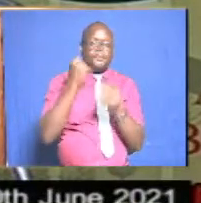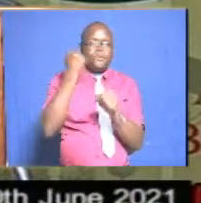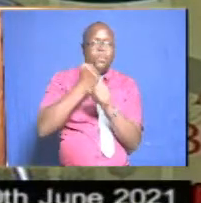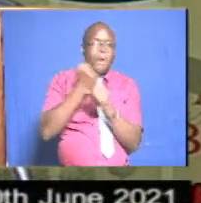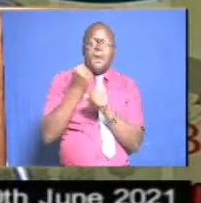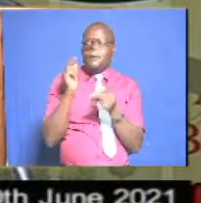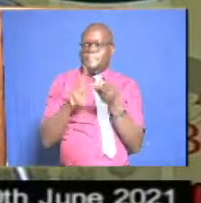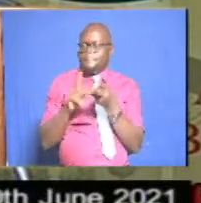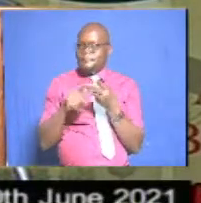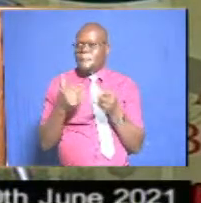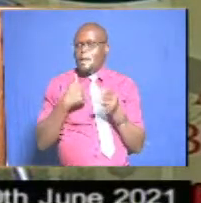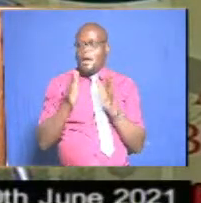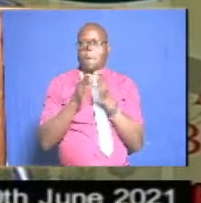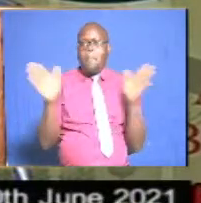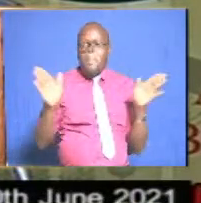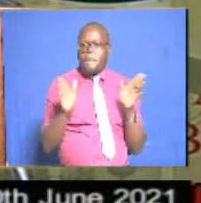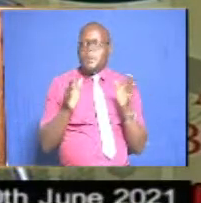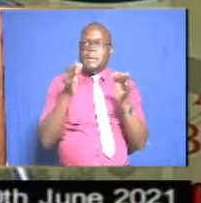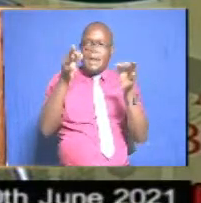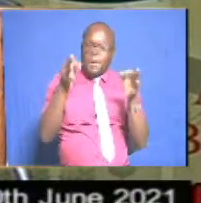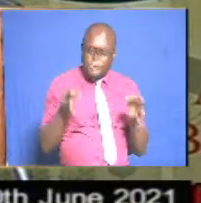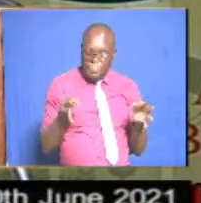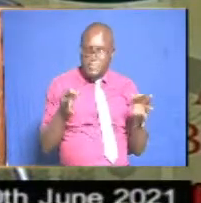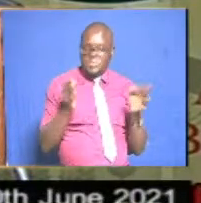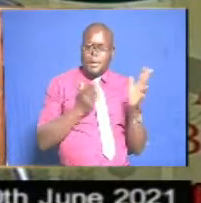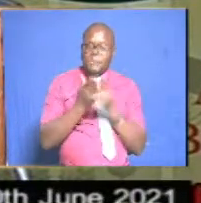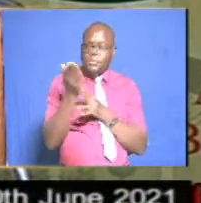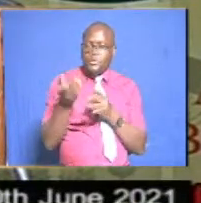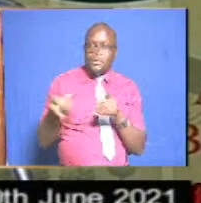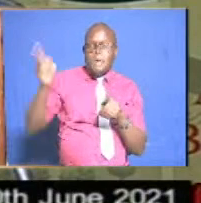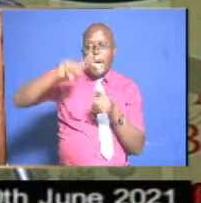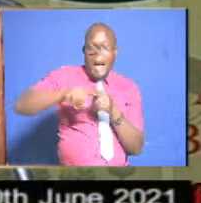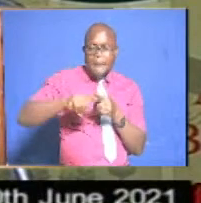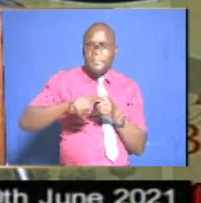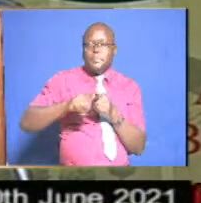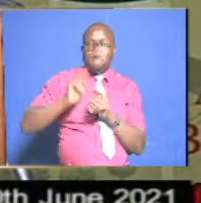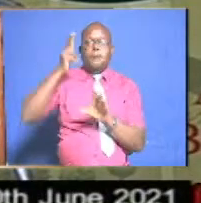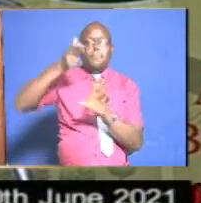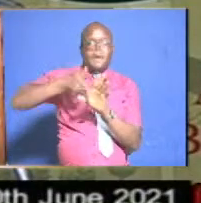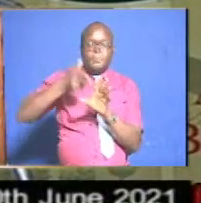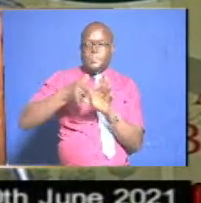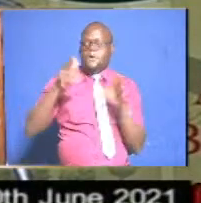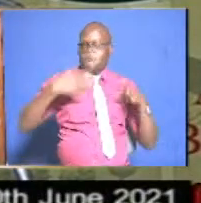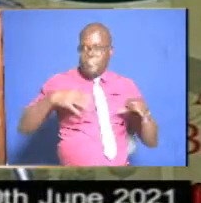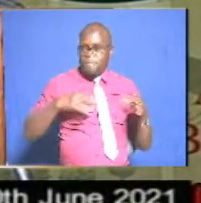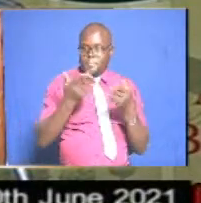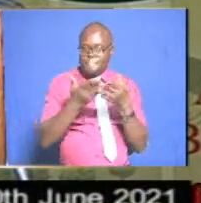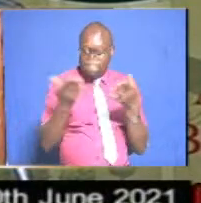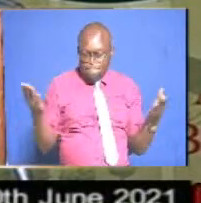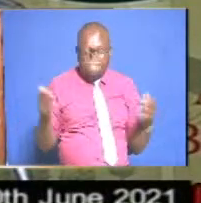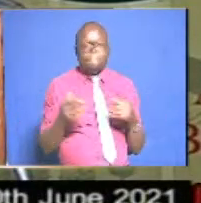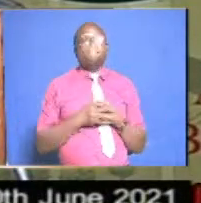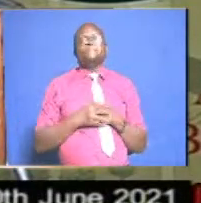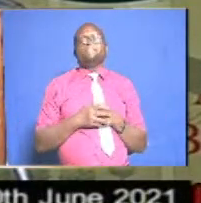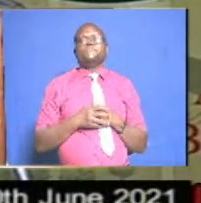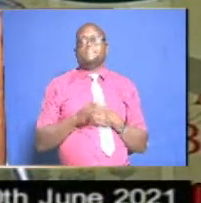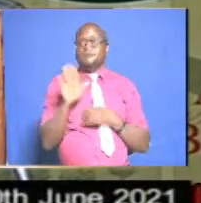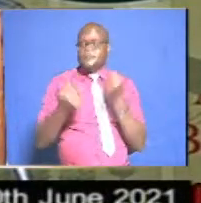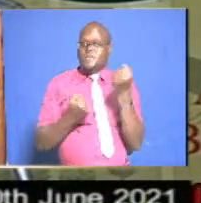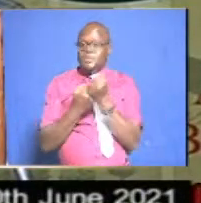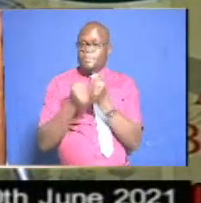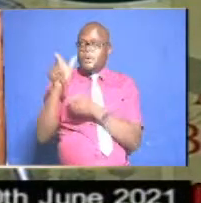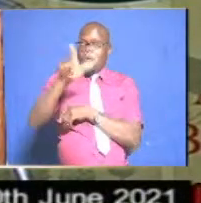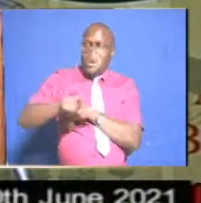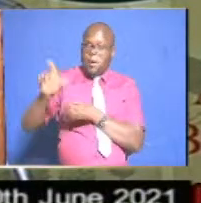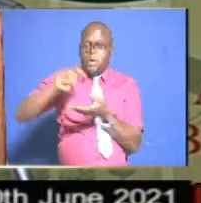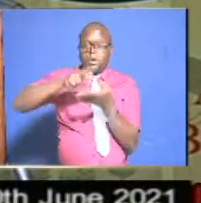costs, enhanced transparency and accountability through increased bidding participation. Mr. Speaker, to support our local